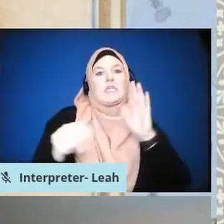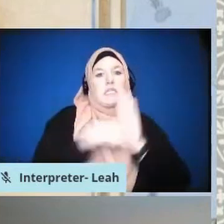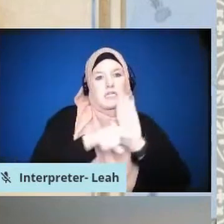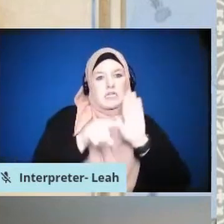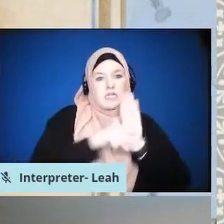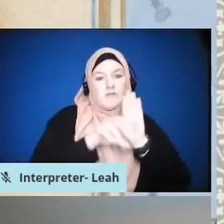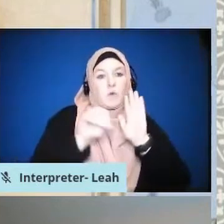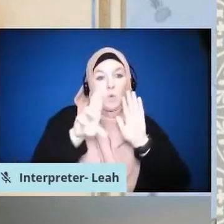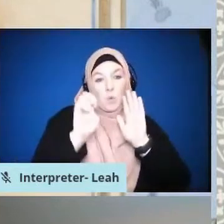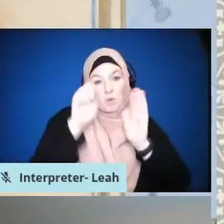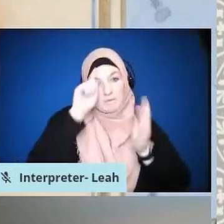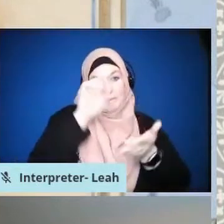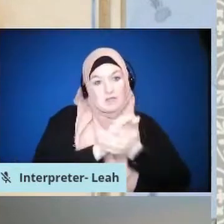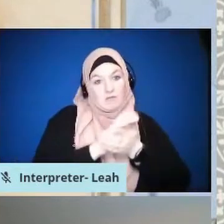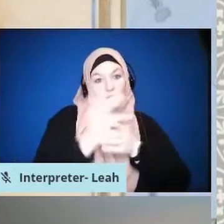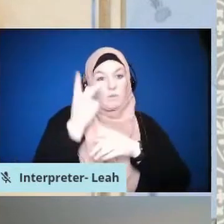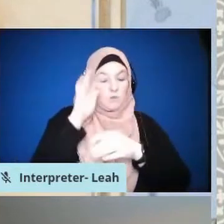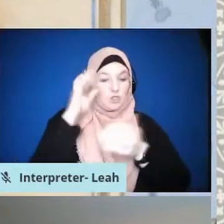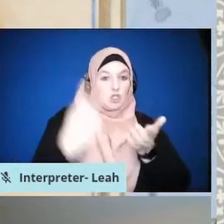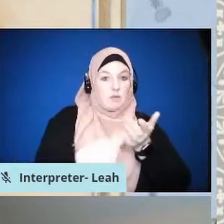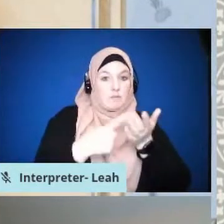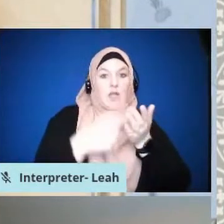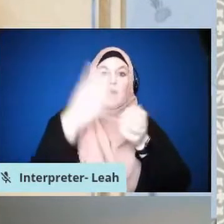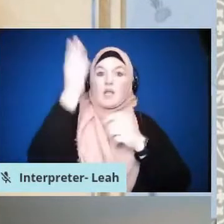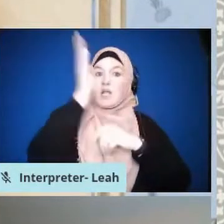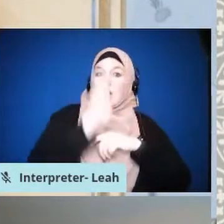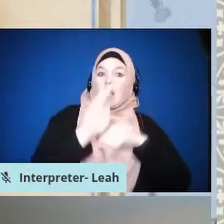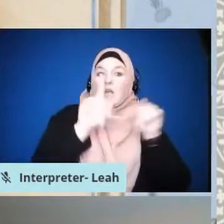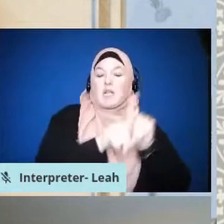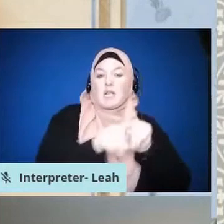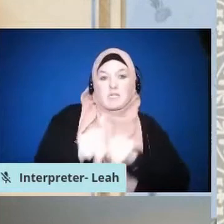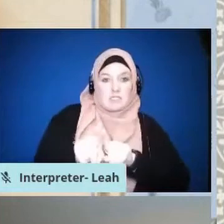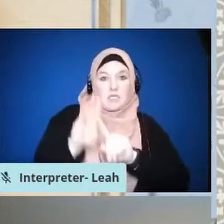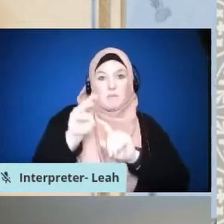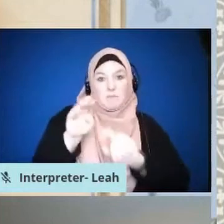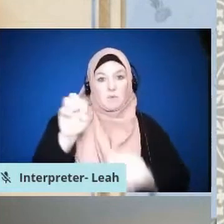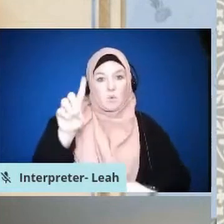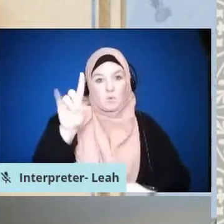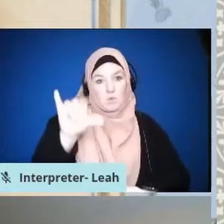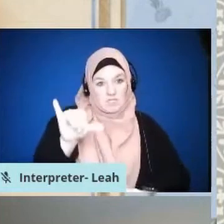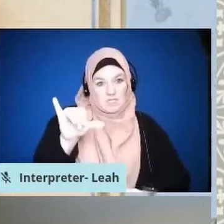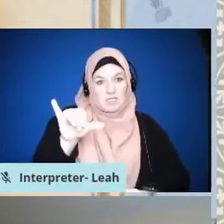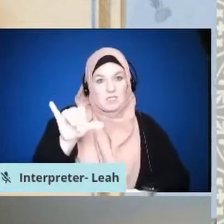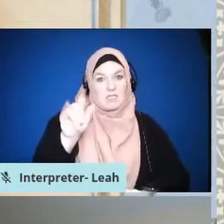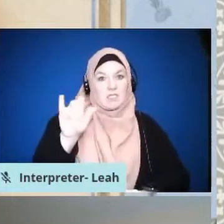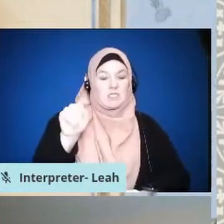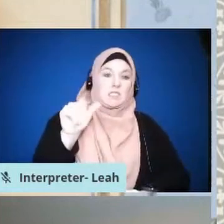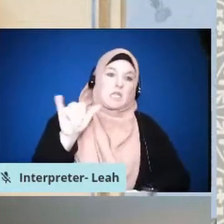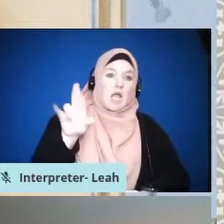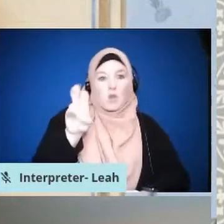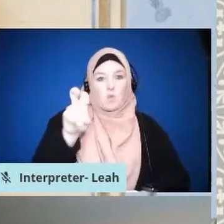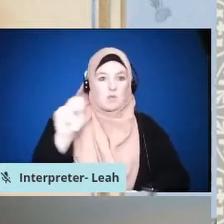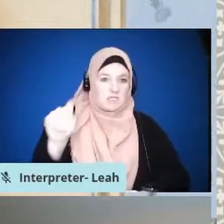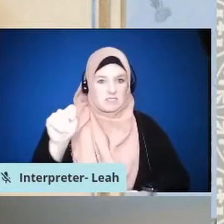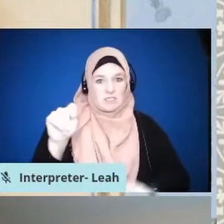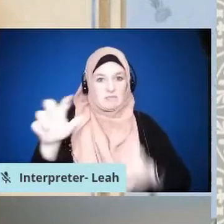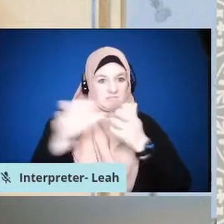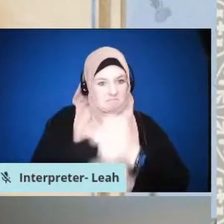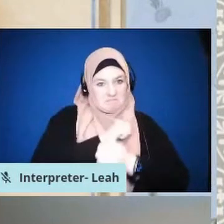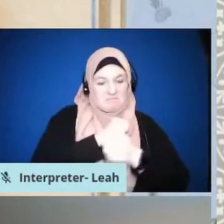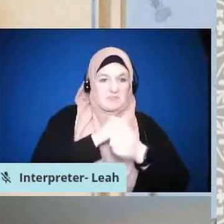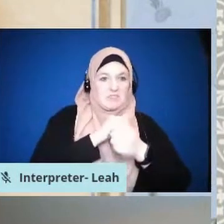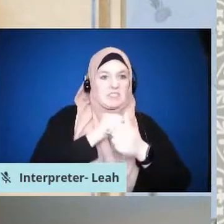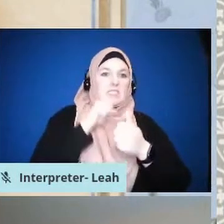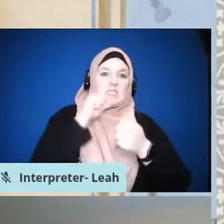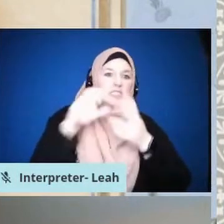negative core belief that we will talk about, is God as a moody, tyrant, or and like